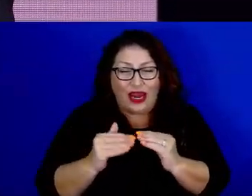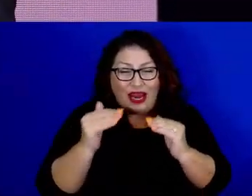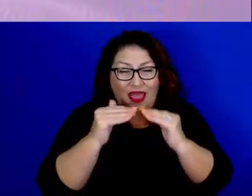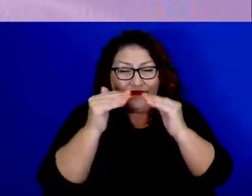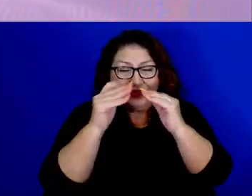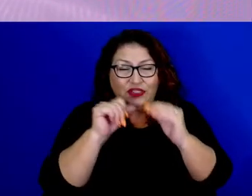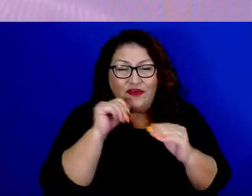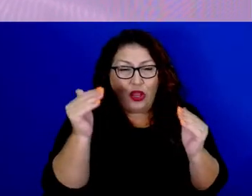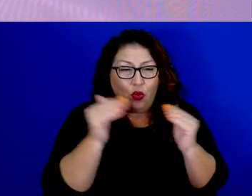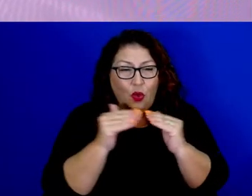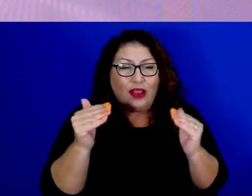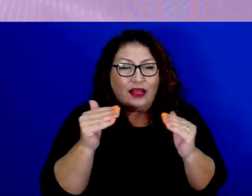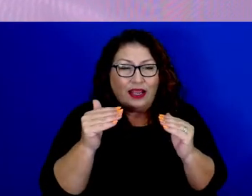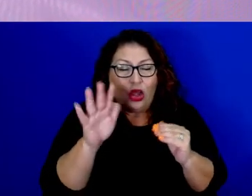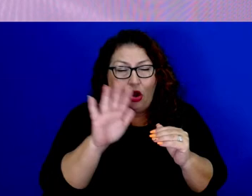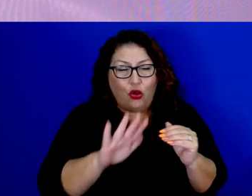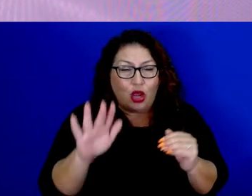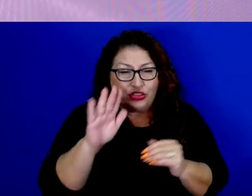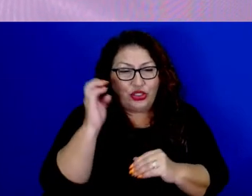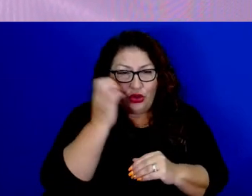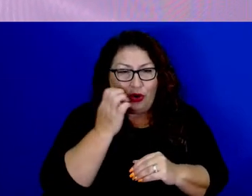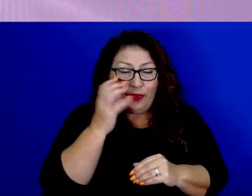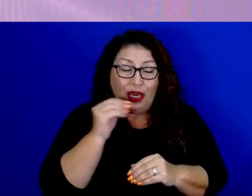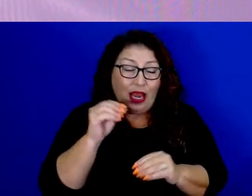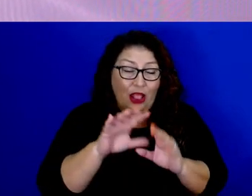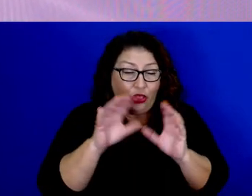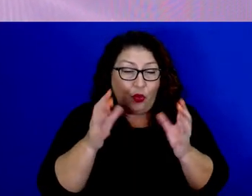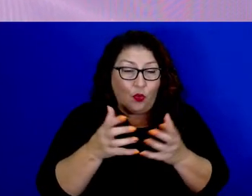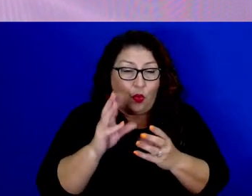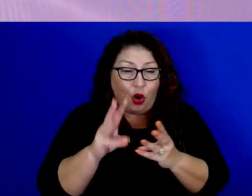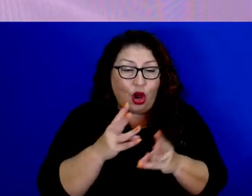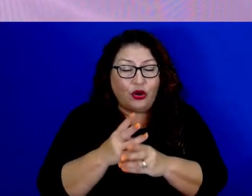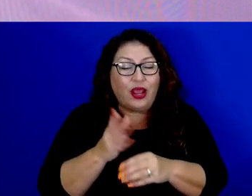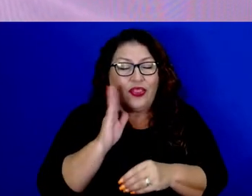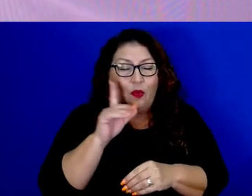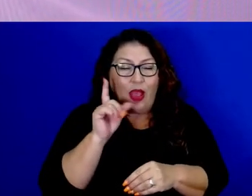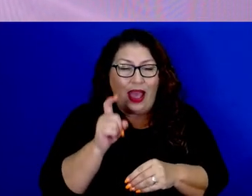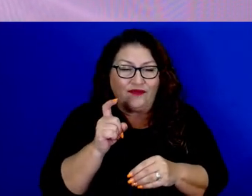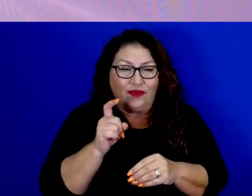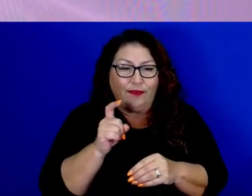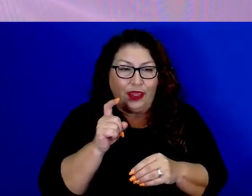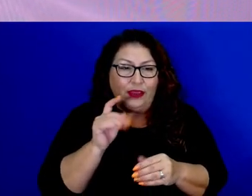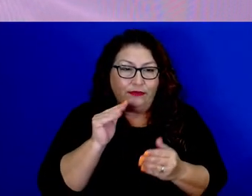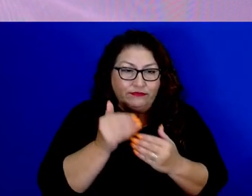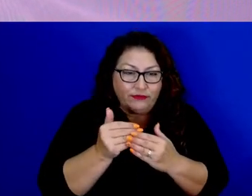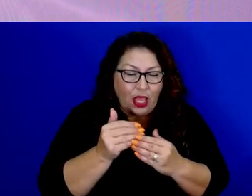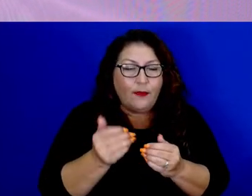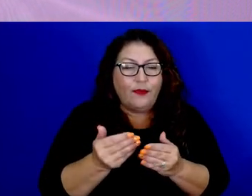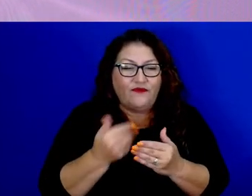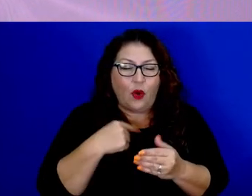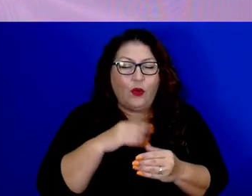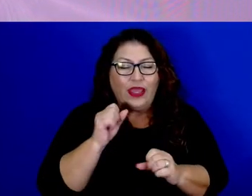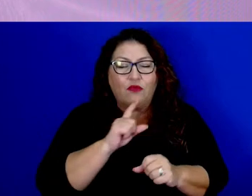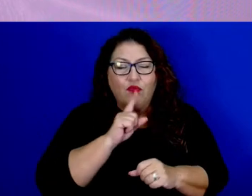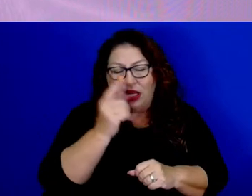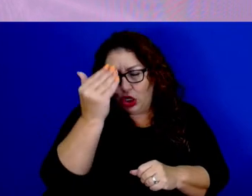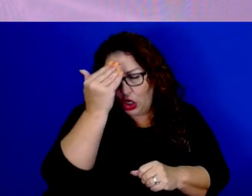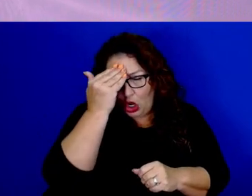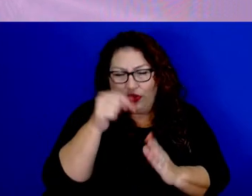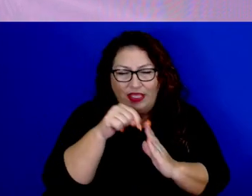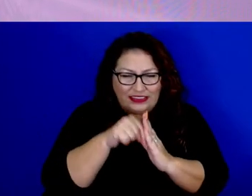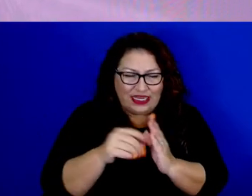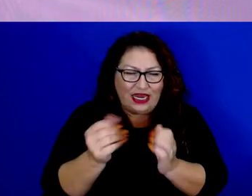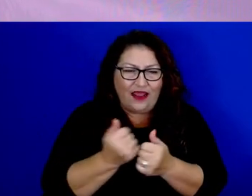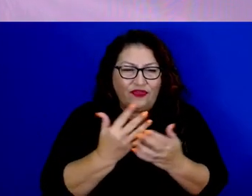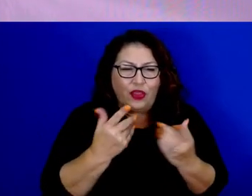Union and around the world. And they're going to have to be filled before we can really know the extent of everything that's going on. I wonder,